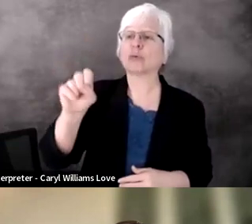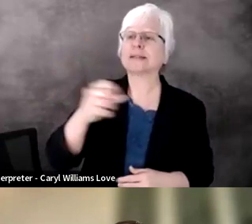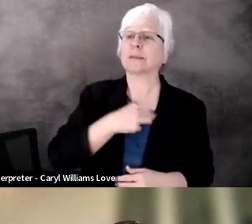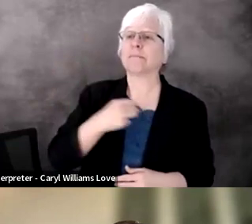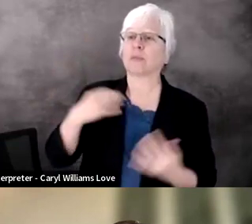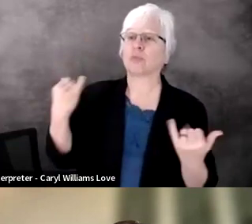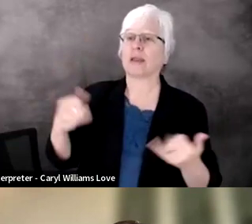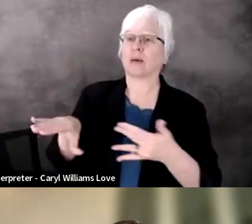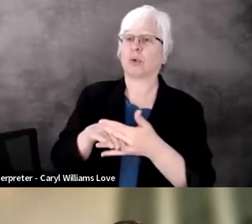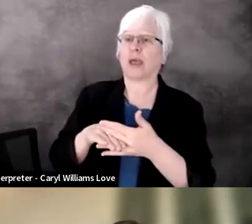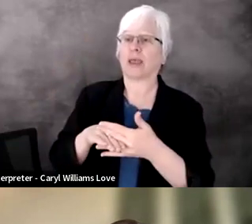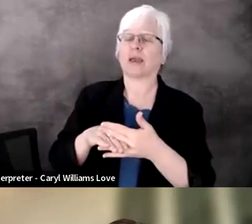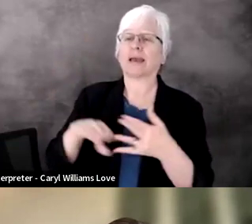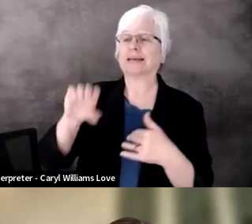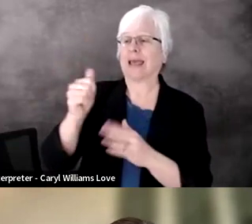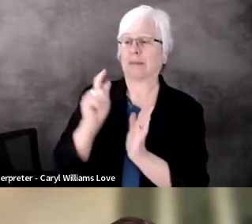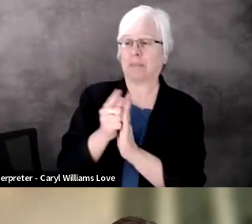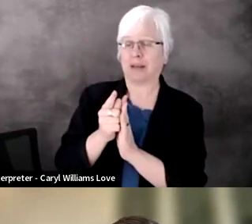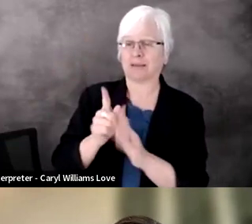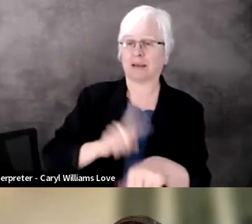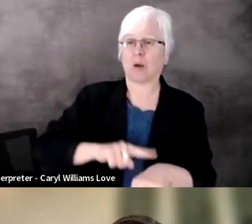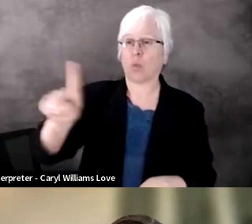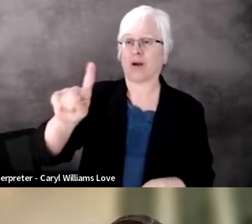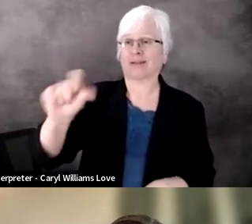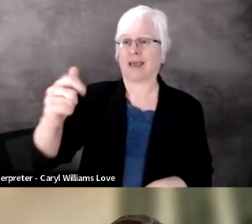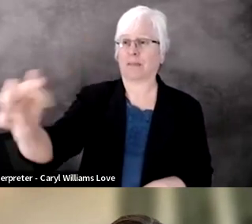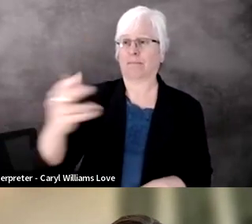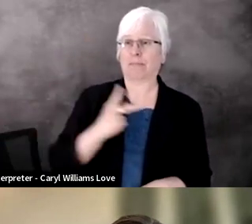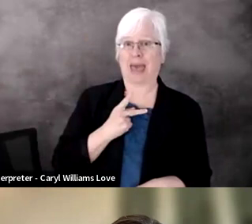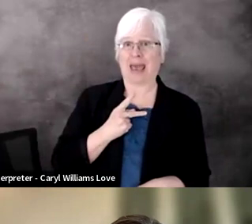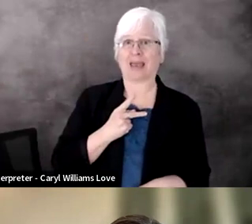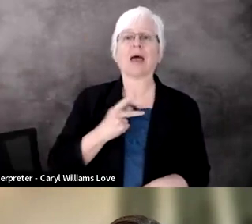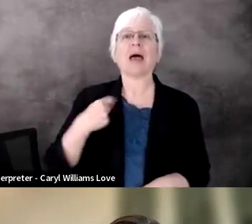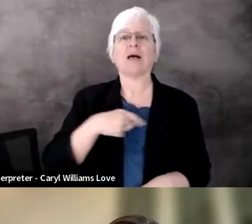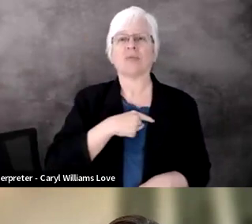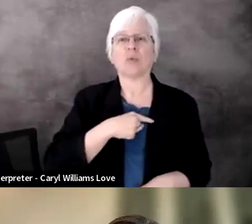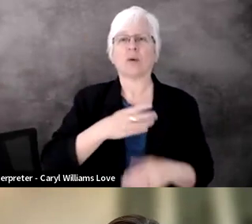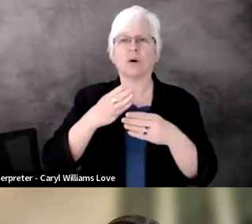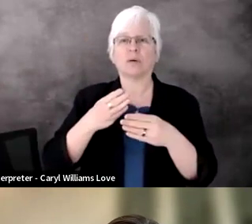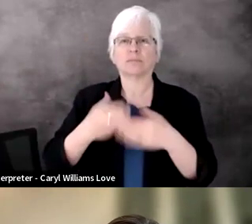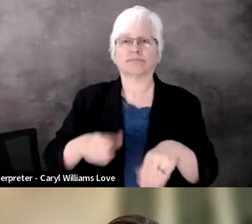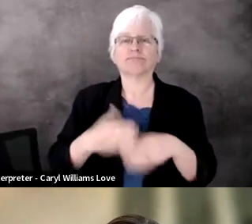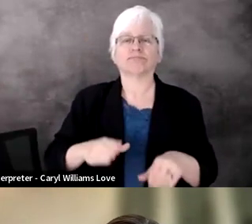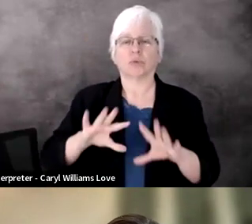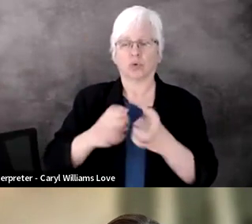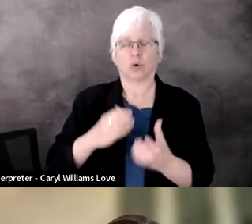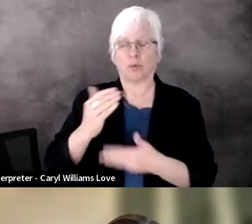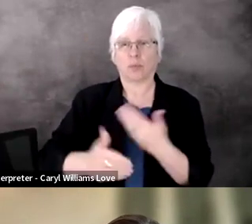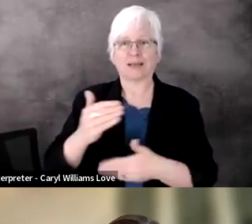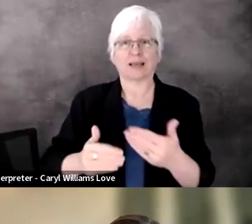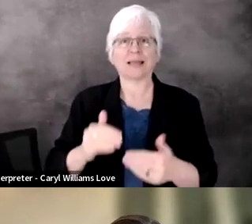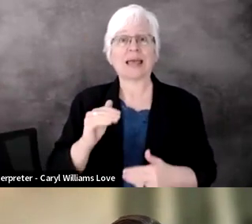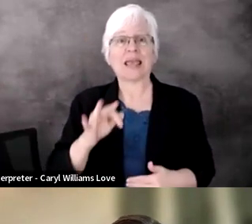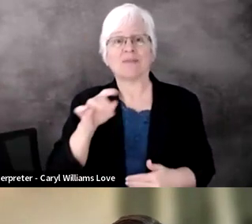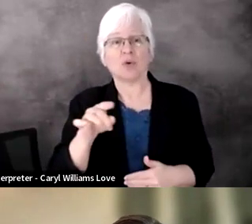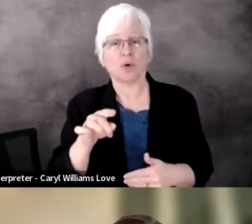break until 1:10 and then we're gonna come back and group process. Panelists, if you are free and you'd like to stay, we'd love to have you. I know